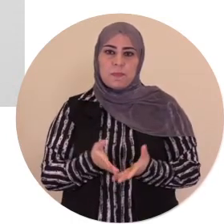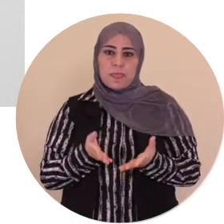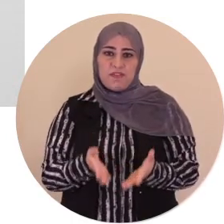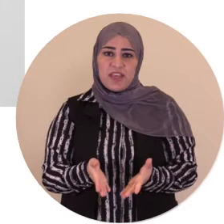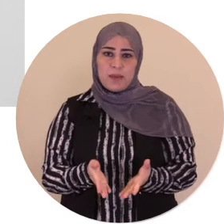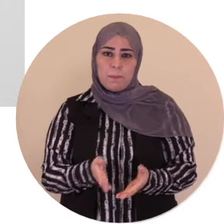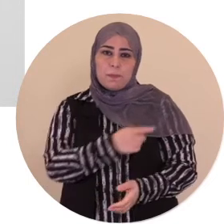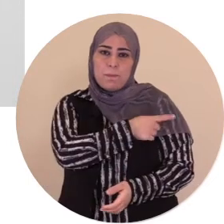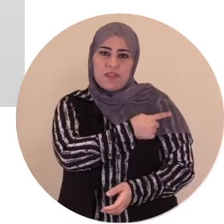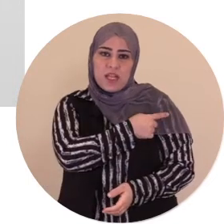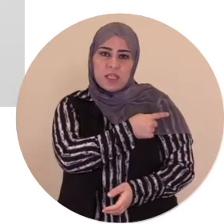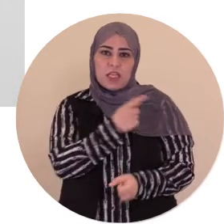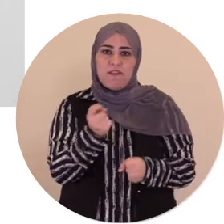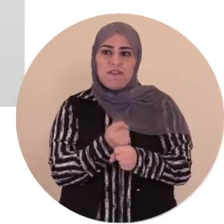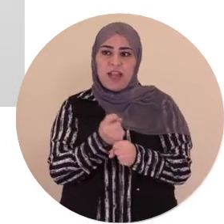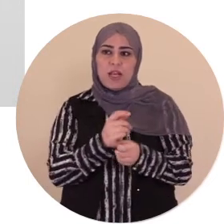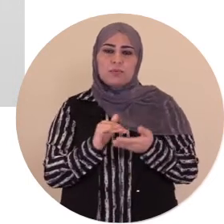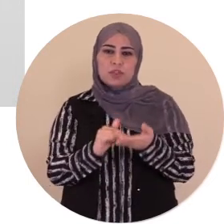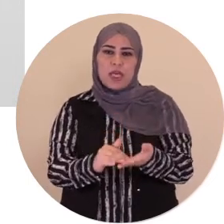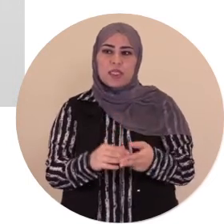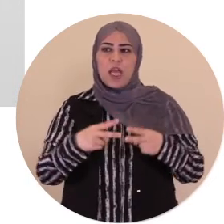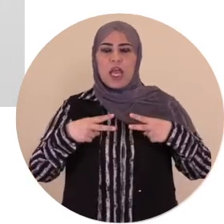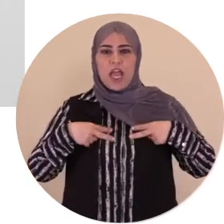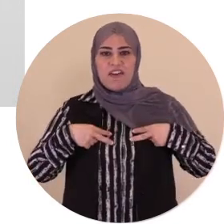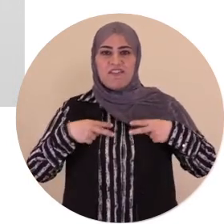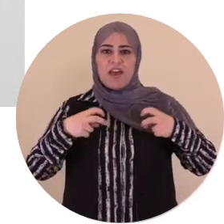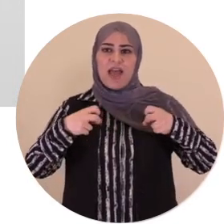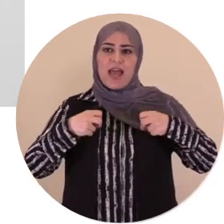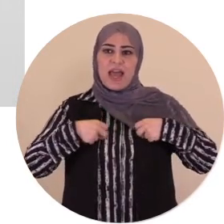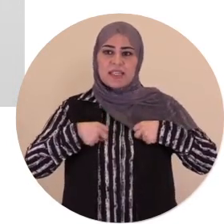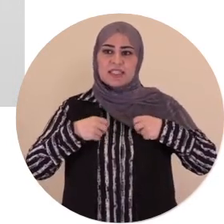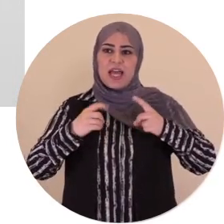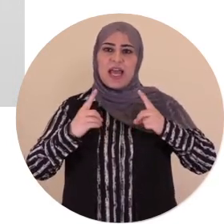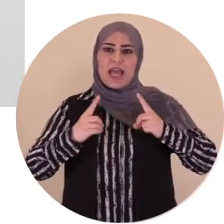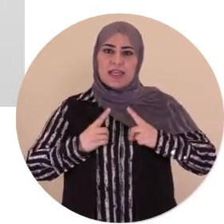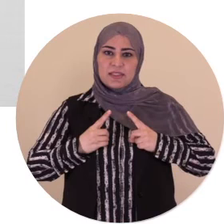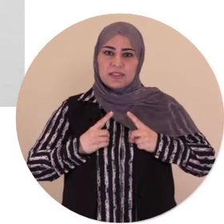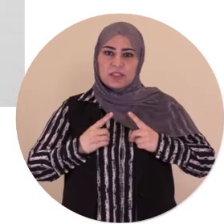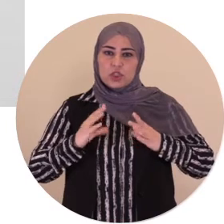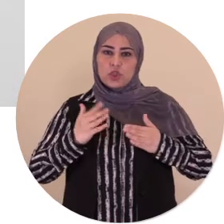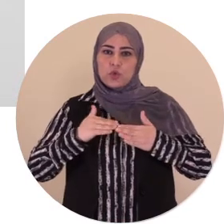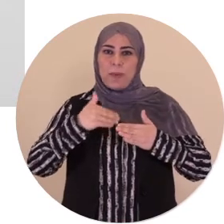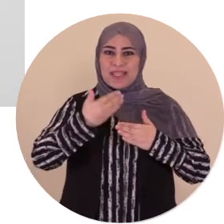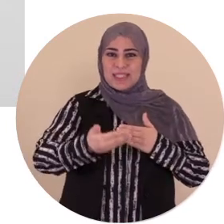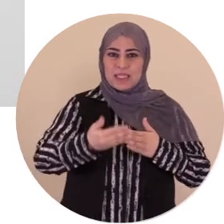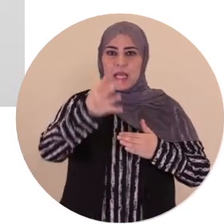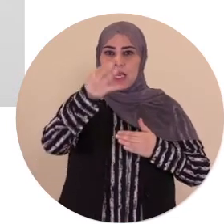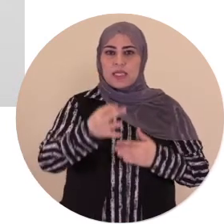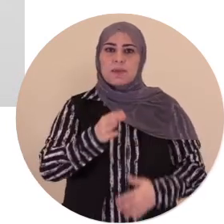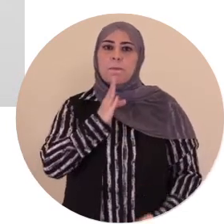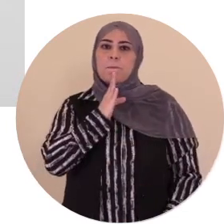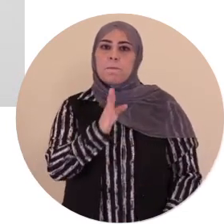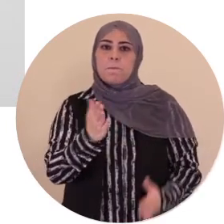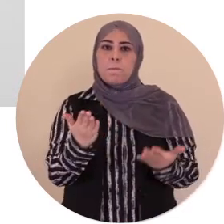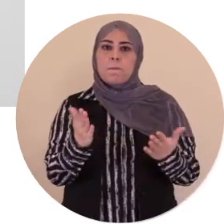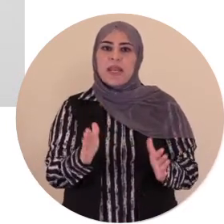like have, has, or had, what do? What do we add instead of be? We add been. We follow it with been.